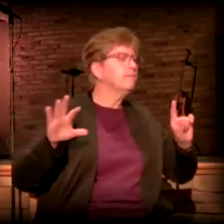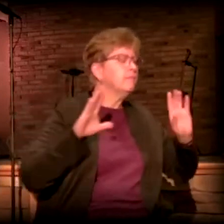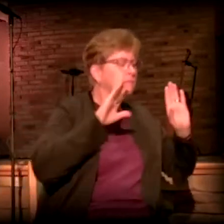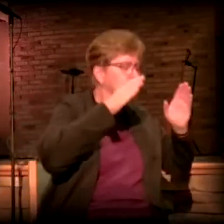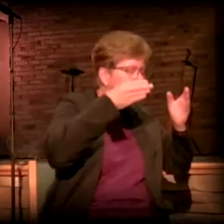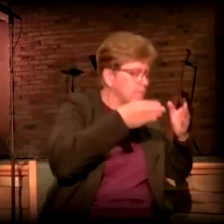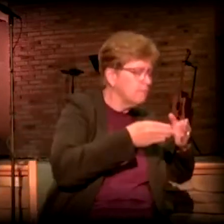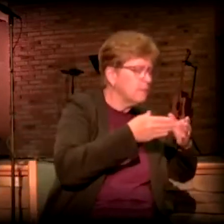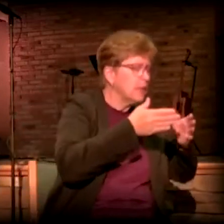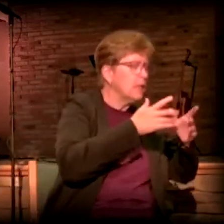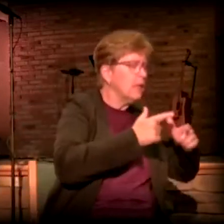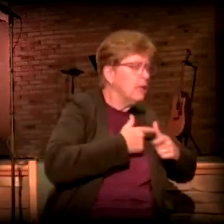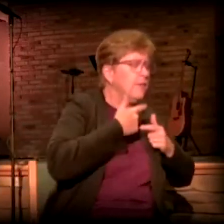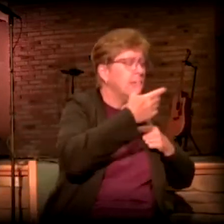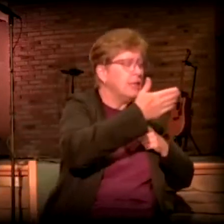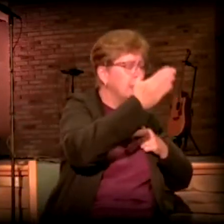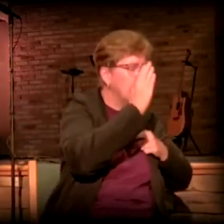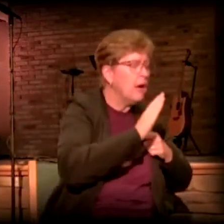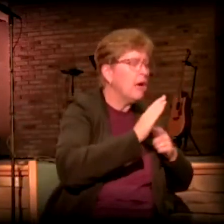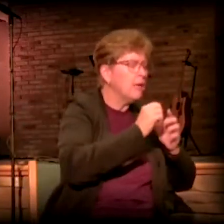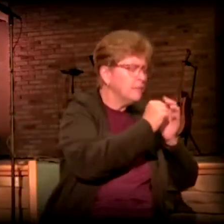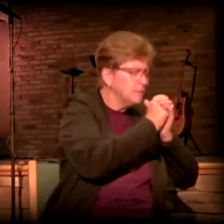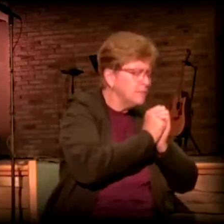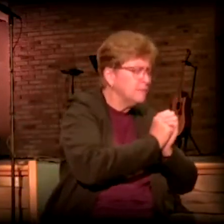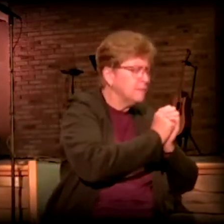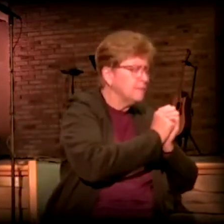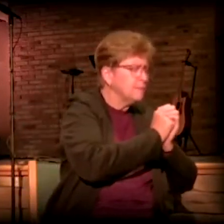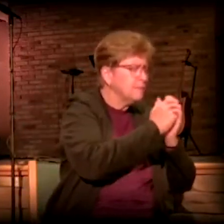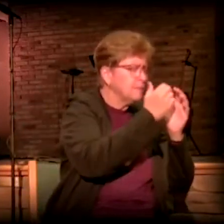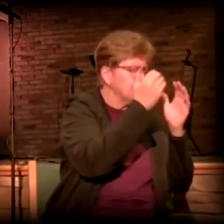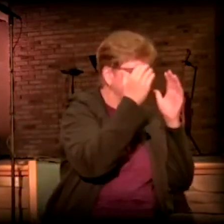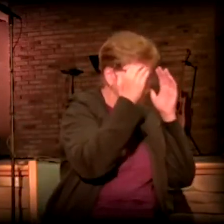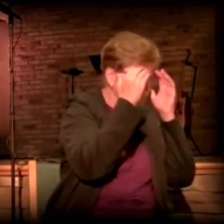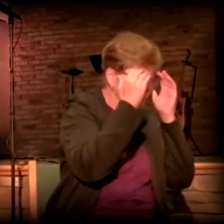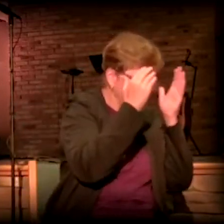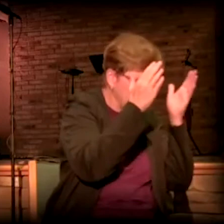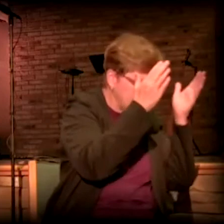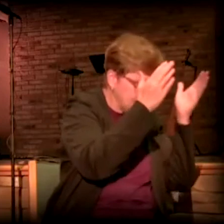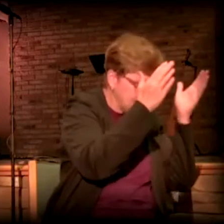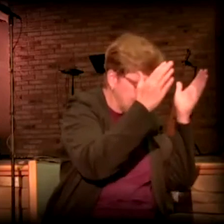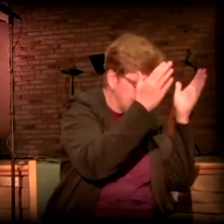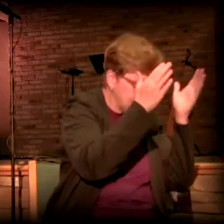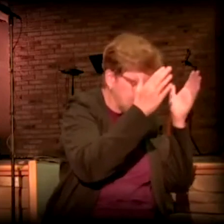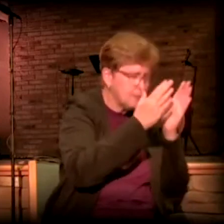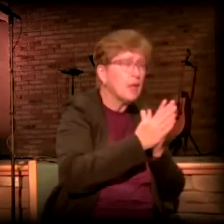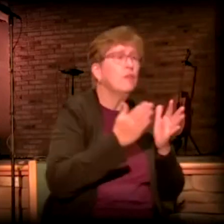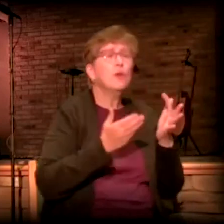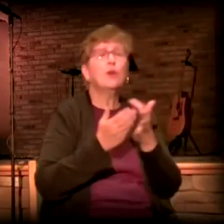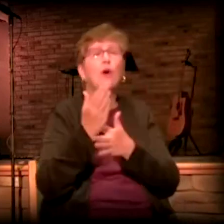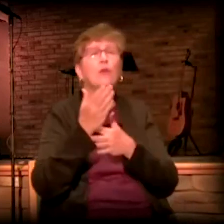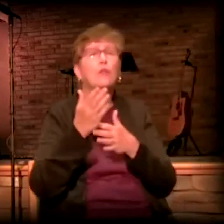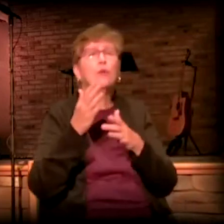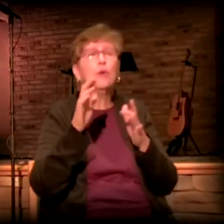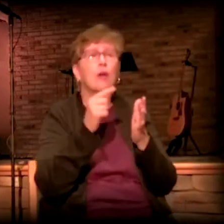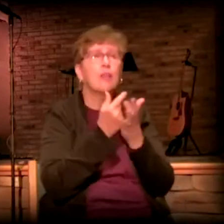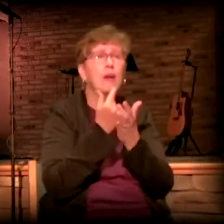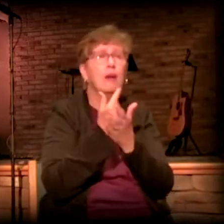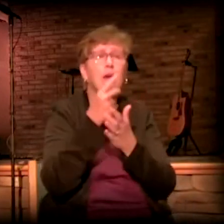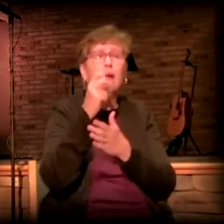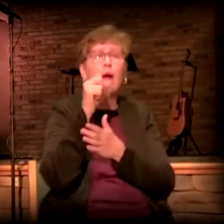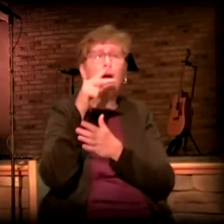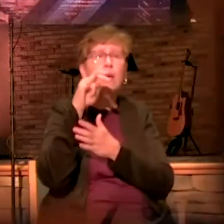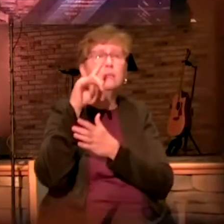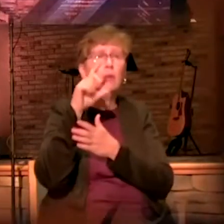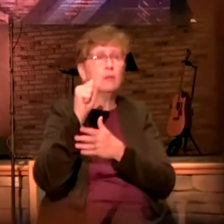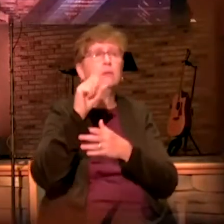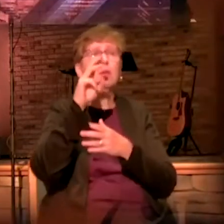his word through prayer and meditation. In fact, if you go through the Gospels, Matthew, Mark, Luke, and